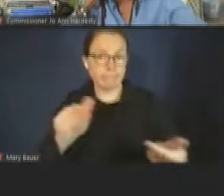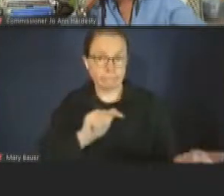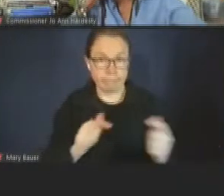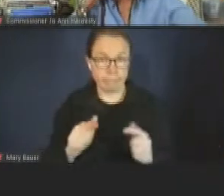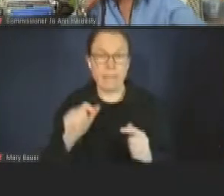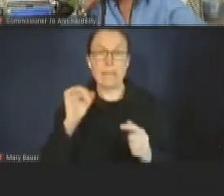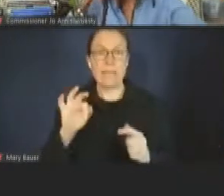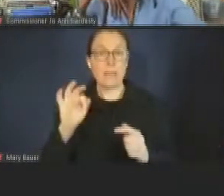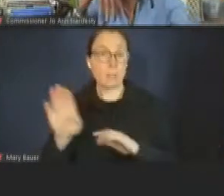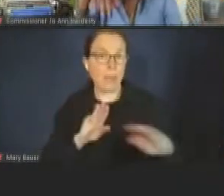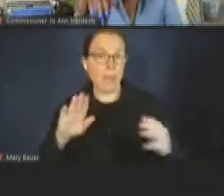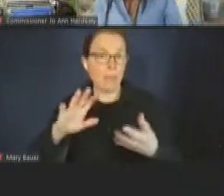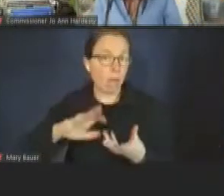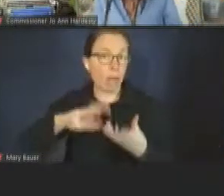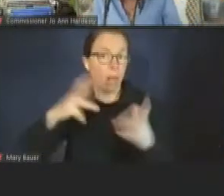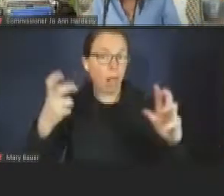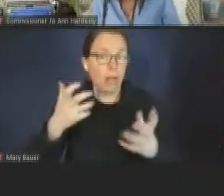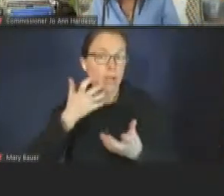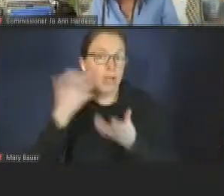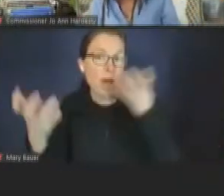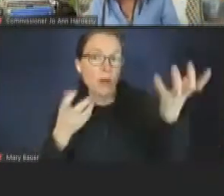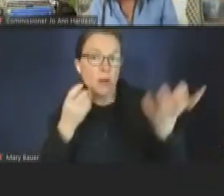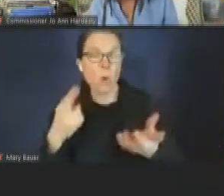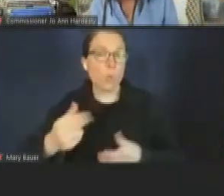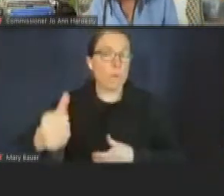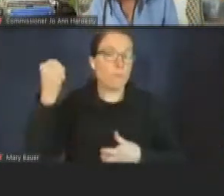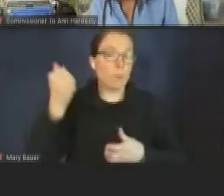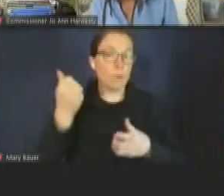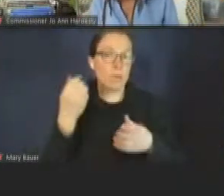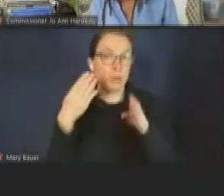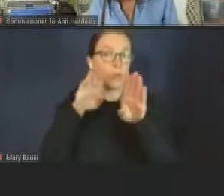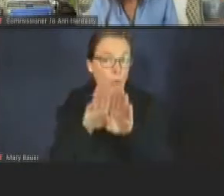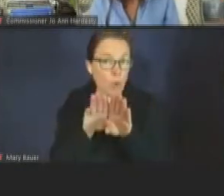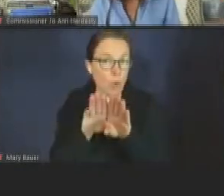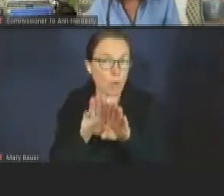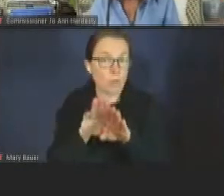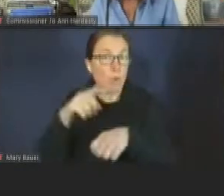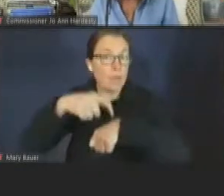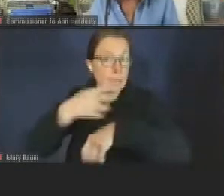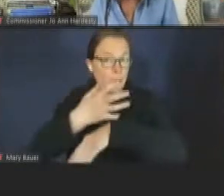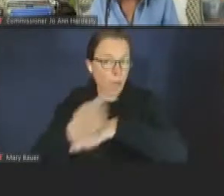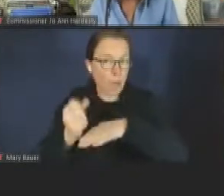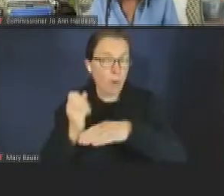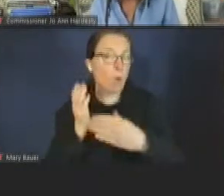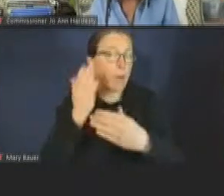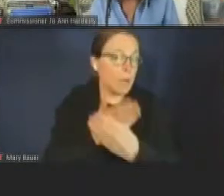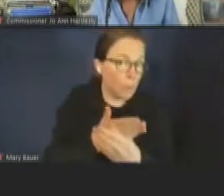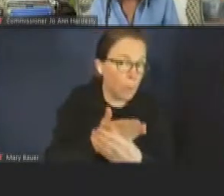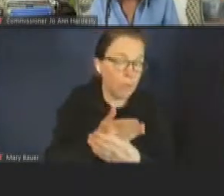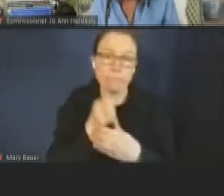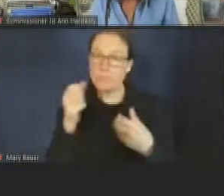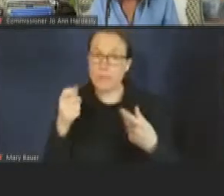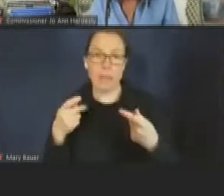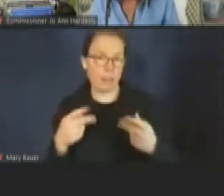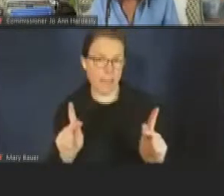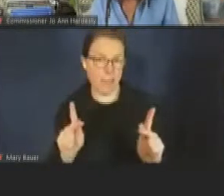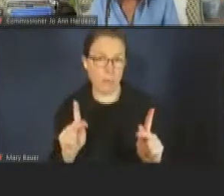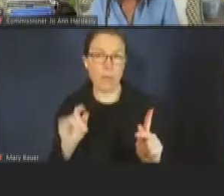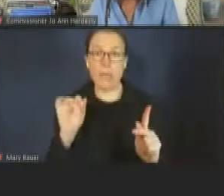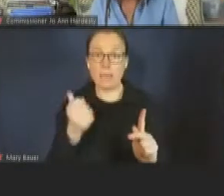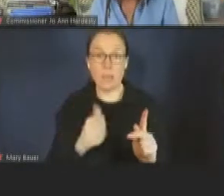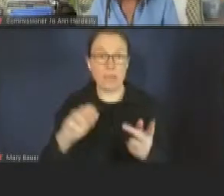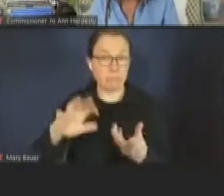as shouting or refusing to conclude your testimony when your time's up or interrupting others' testimony will not be allowed. If there are any disruptions, a warning